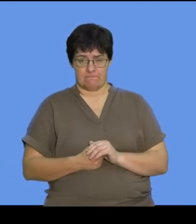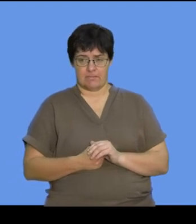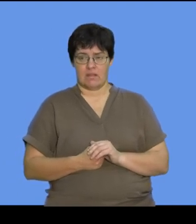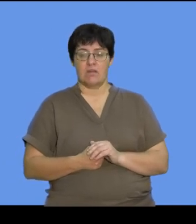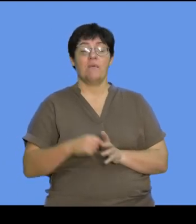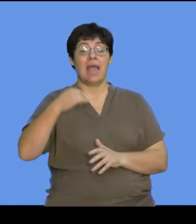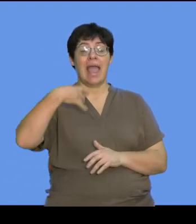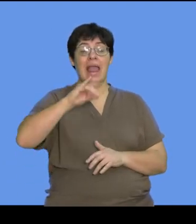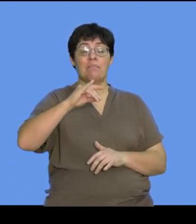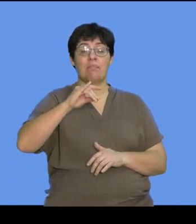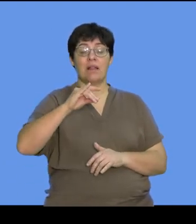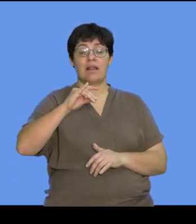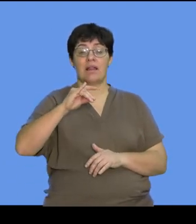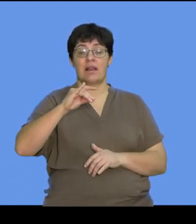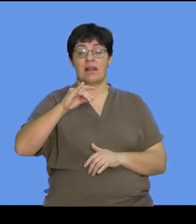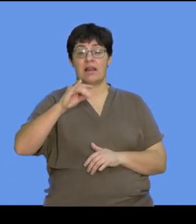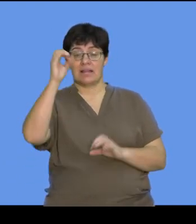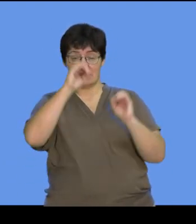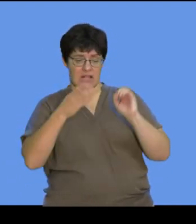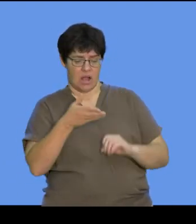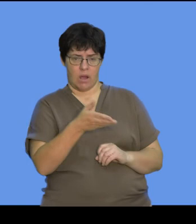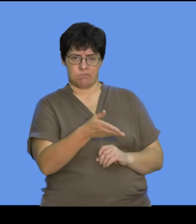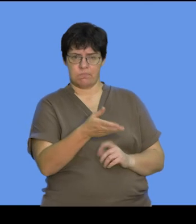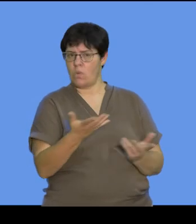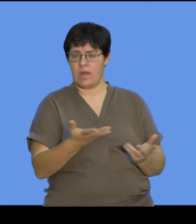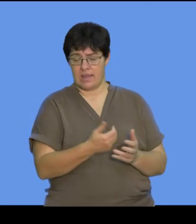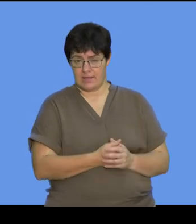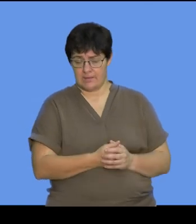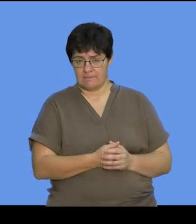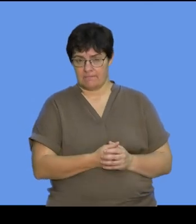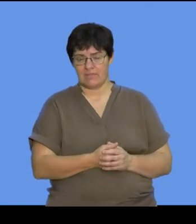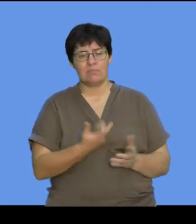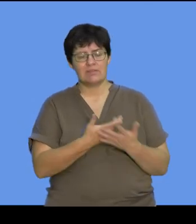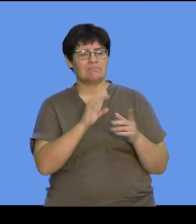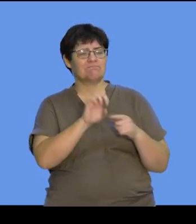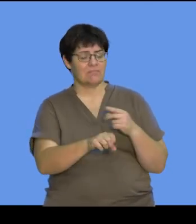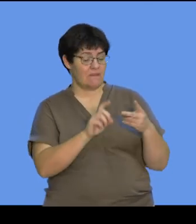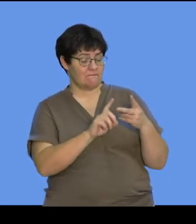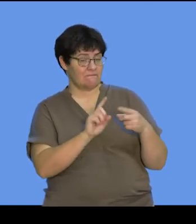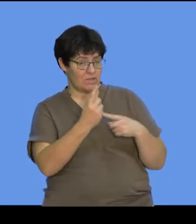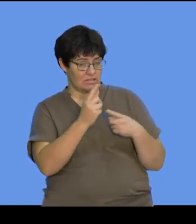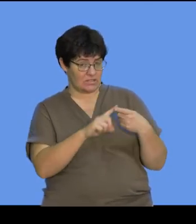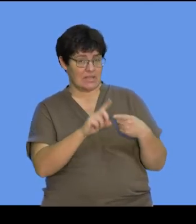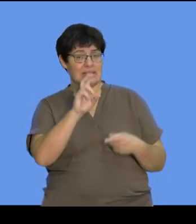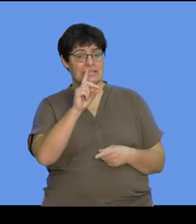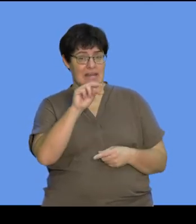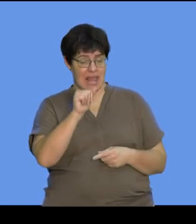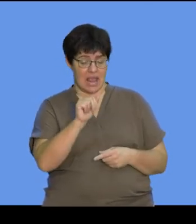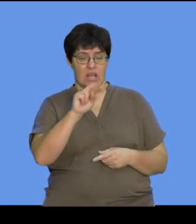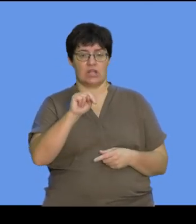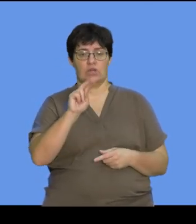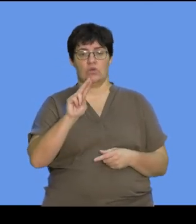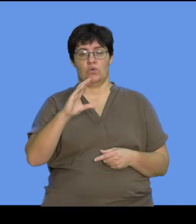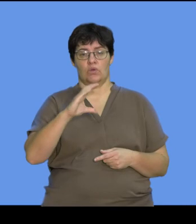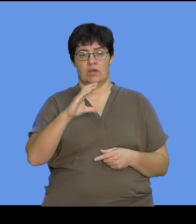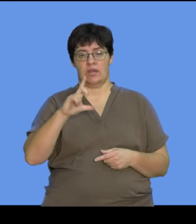Name 2 places in animal cells where this nucleic acid may be found. It's important that we recognize that firstly, we have DNA